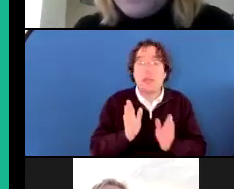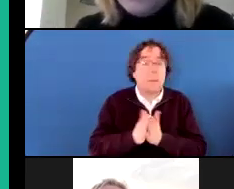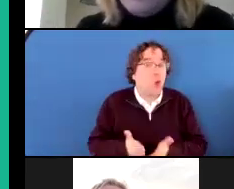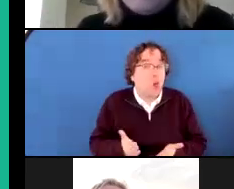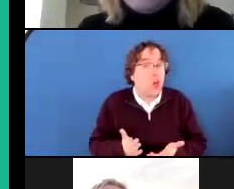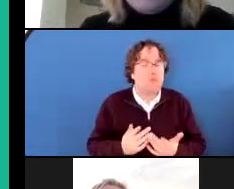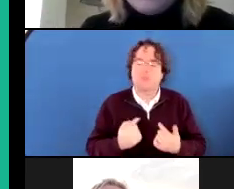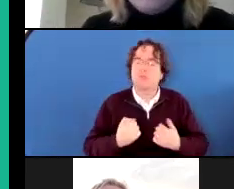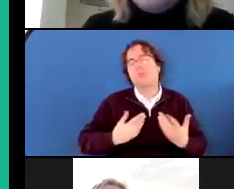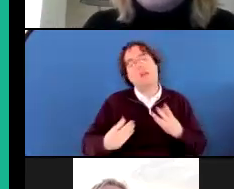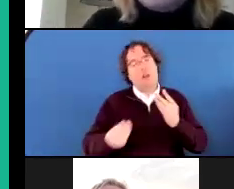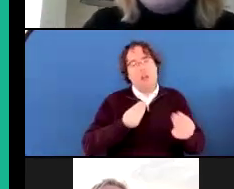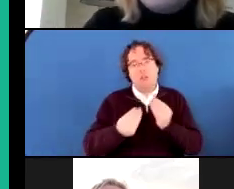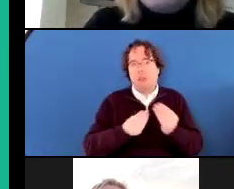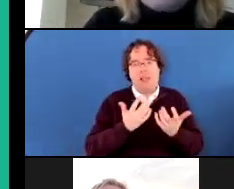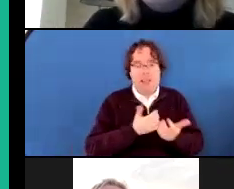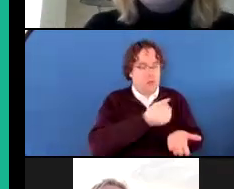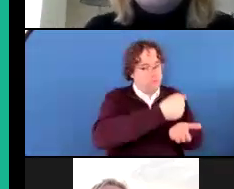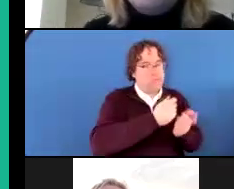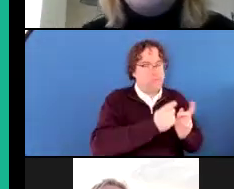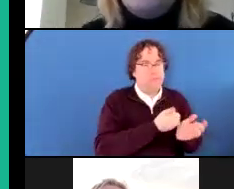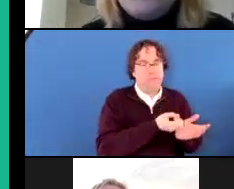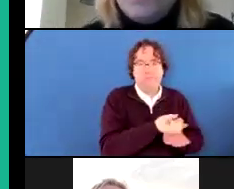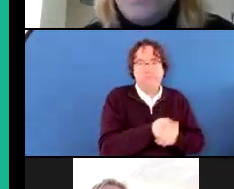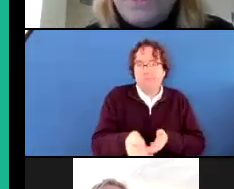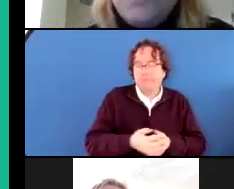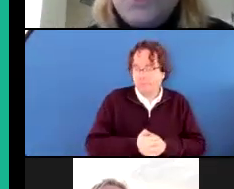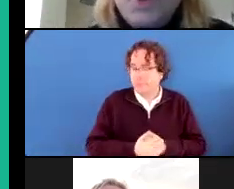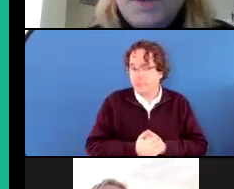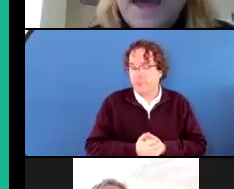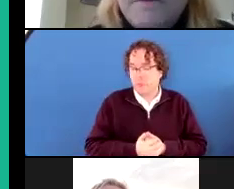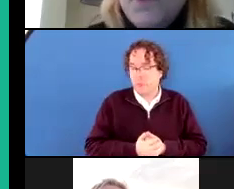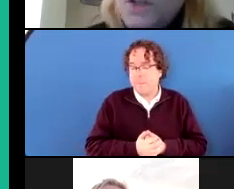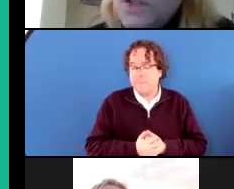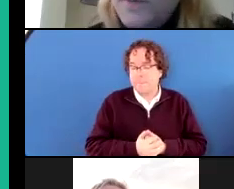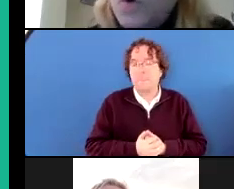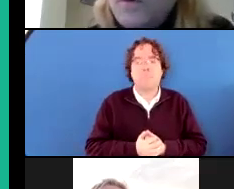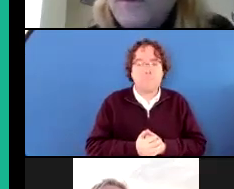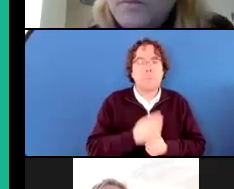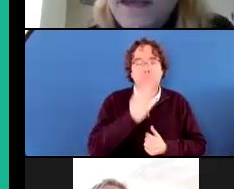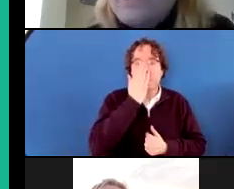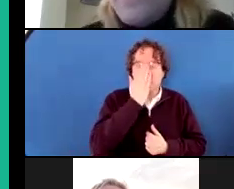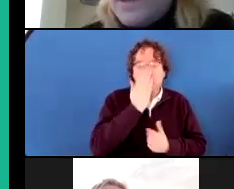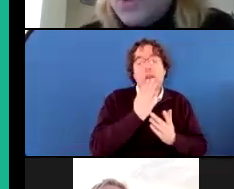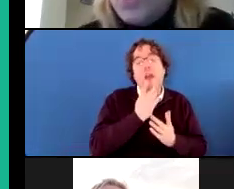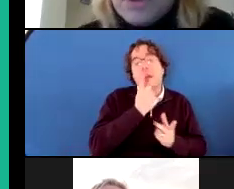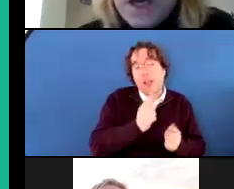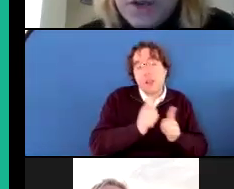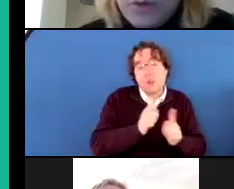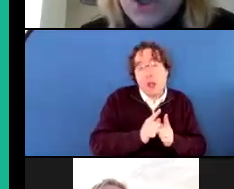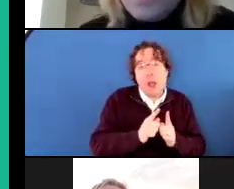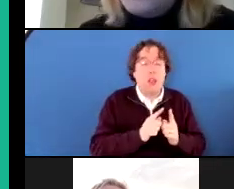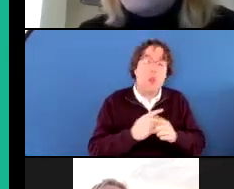in terms of how you're able to allocate that. You're also able to get focused support from either a mentor